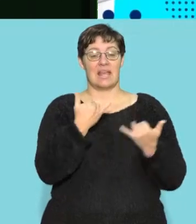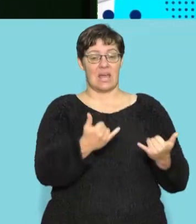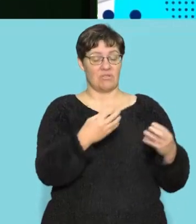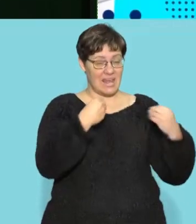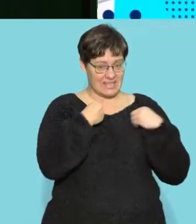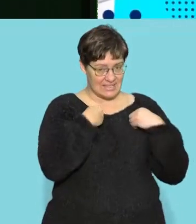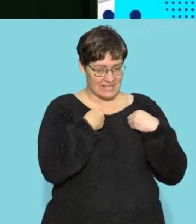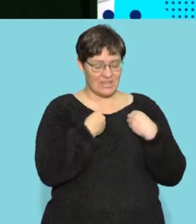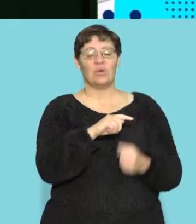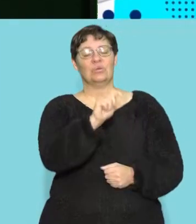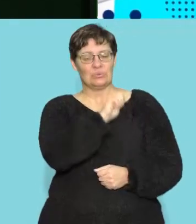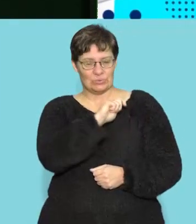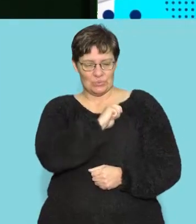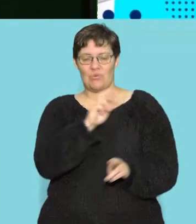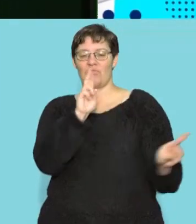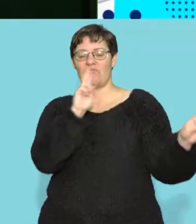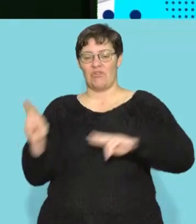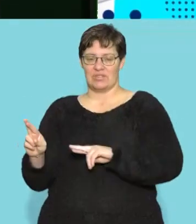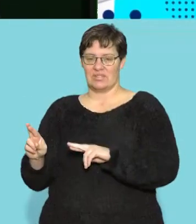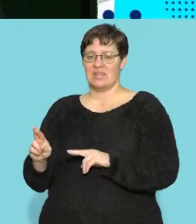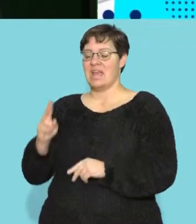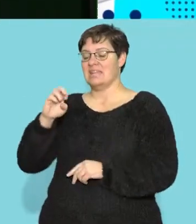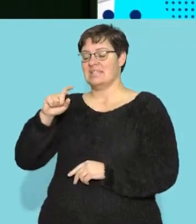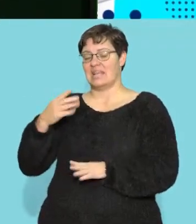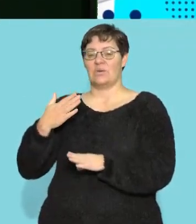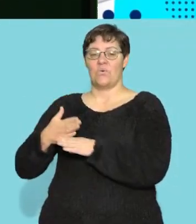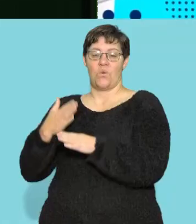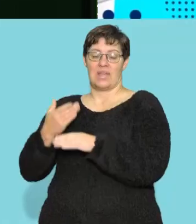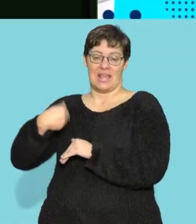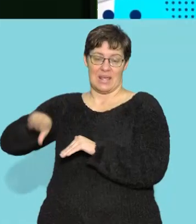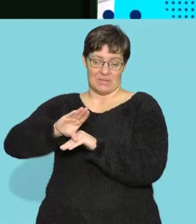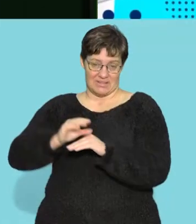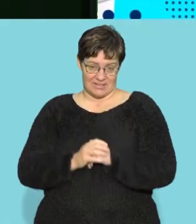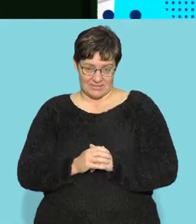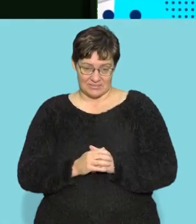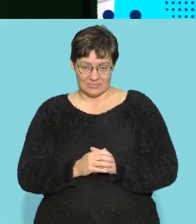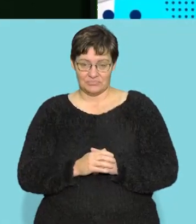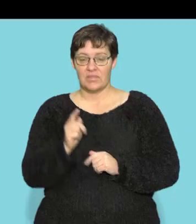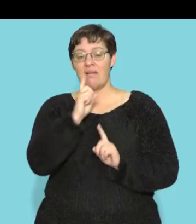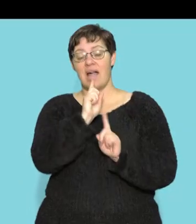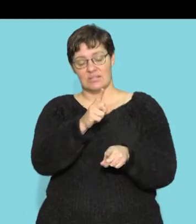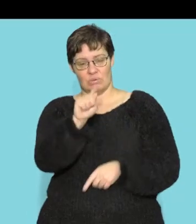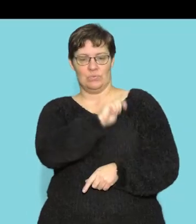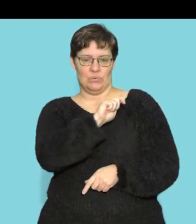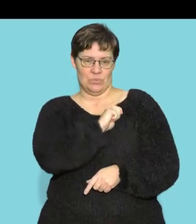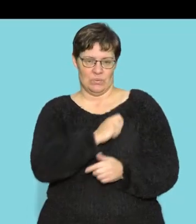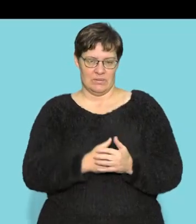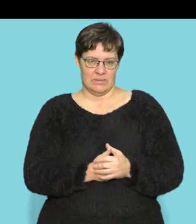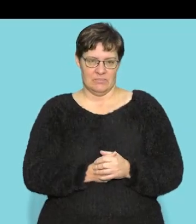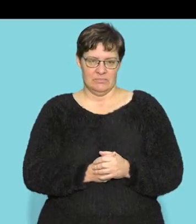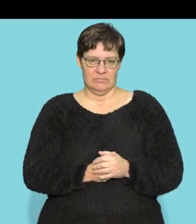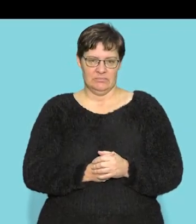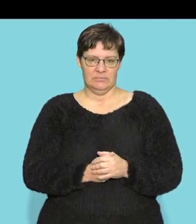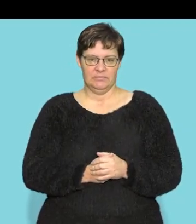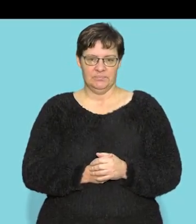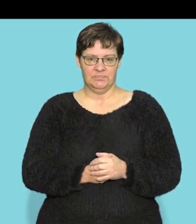yes, indeed, it refers to your net working capital. So once again, my answer here is true.